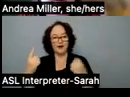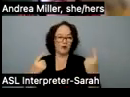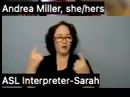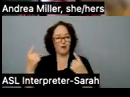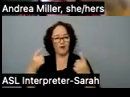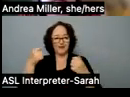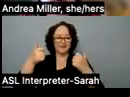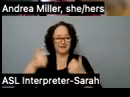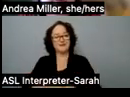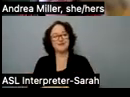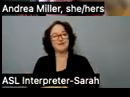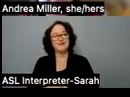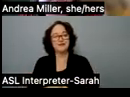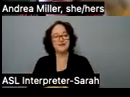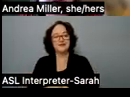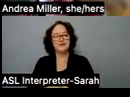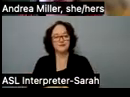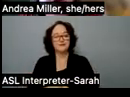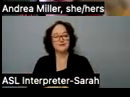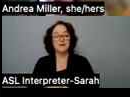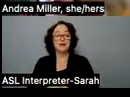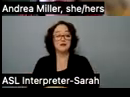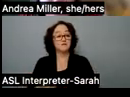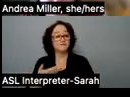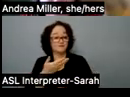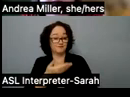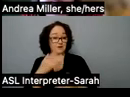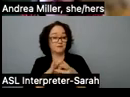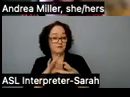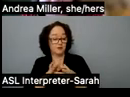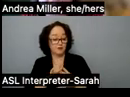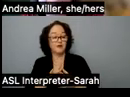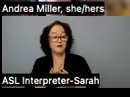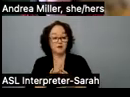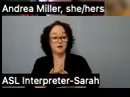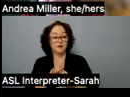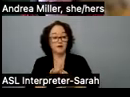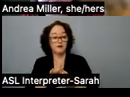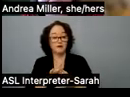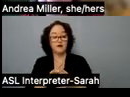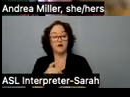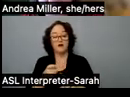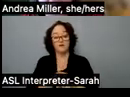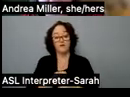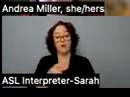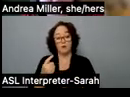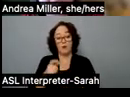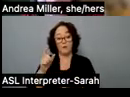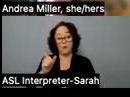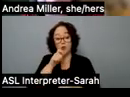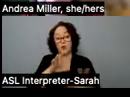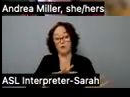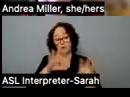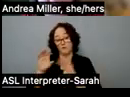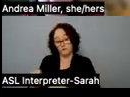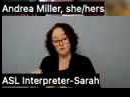shared this piece of it. You can move. Okay, so this is a story from one of our persons who moved into our tax credit unit